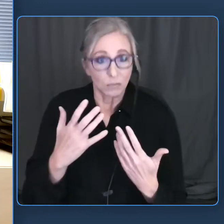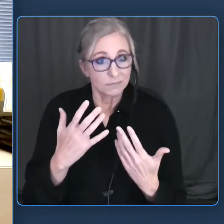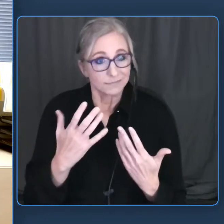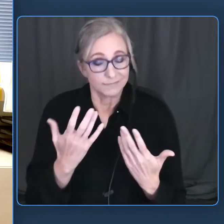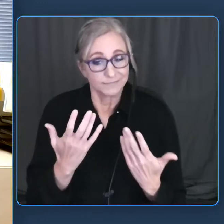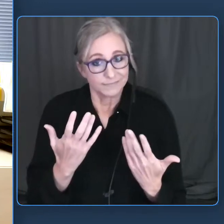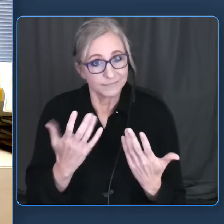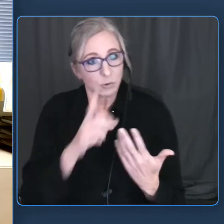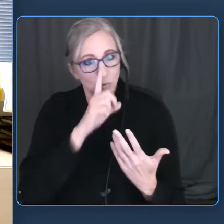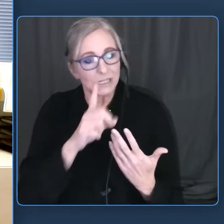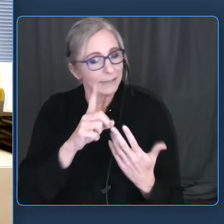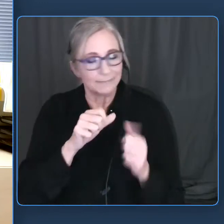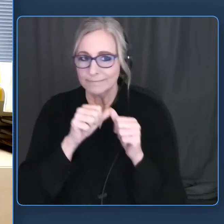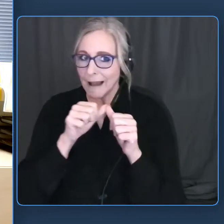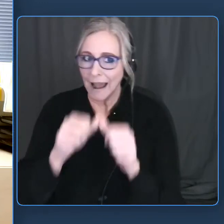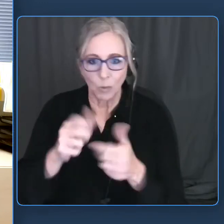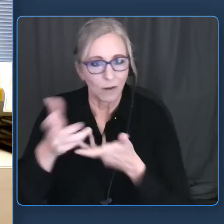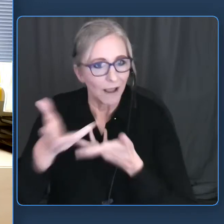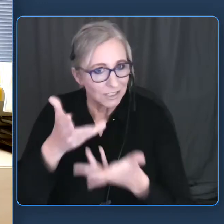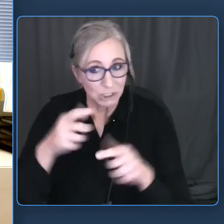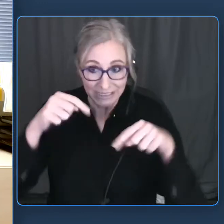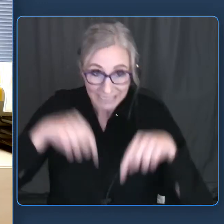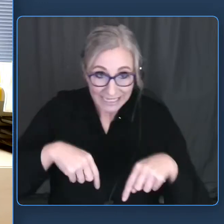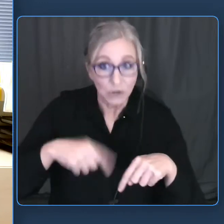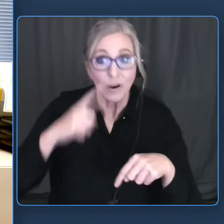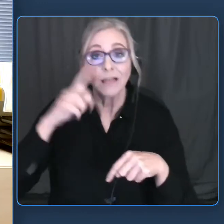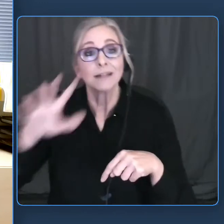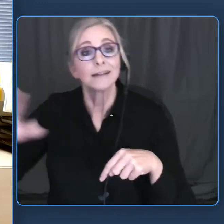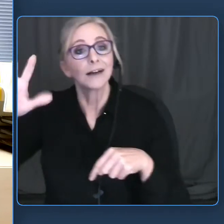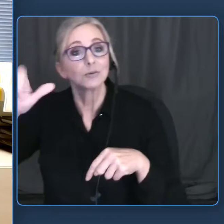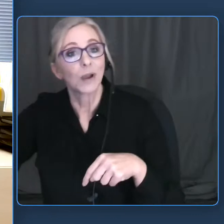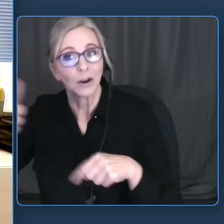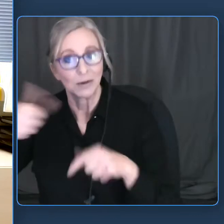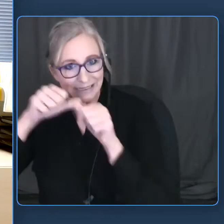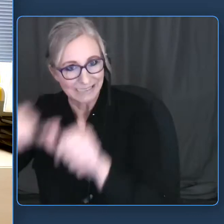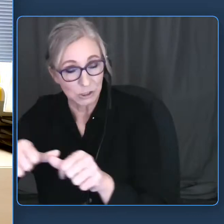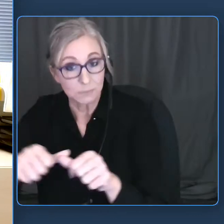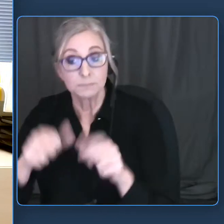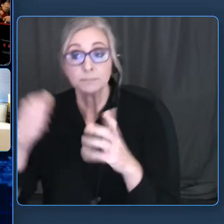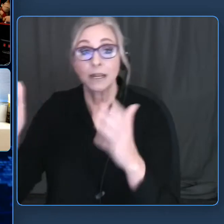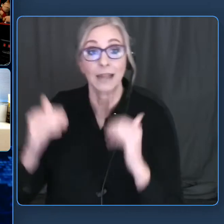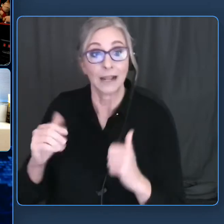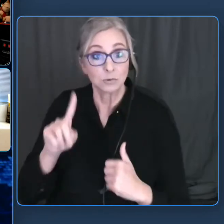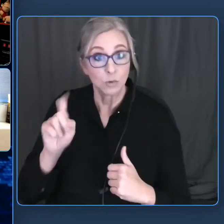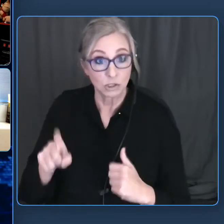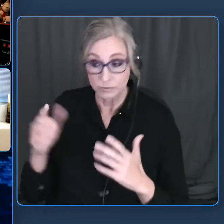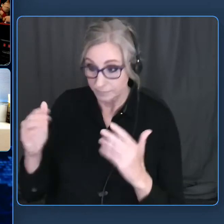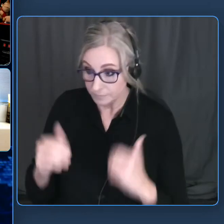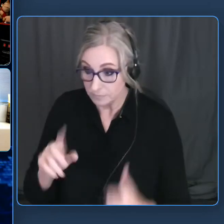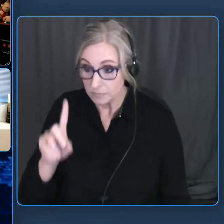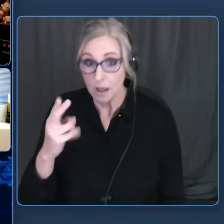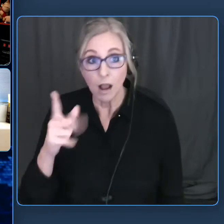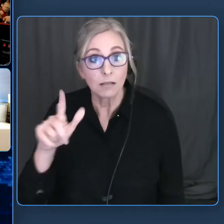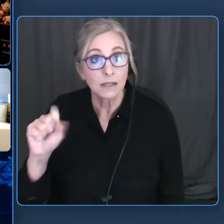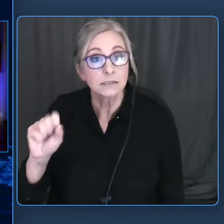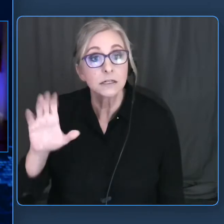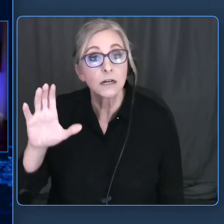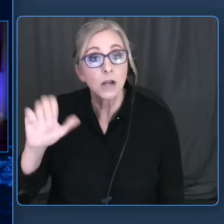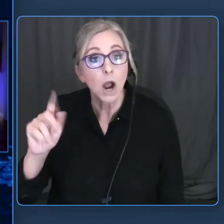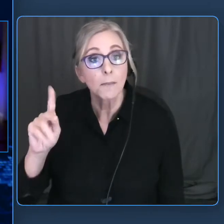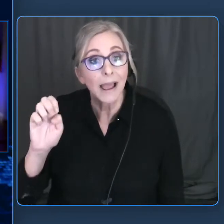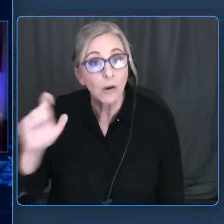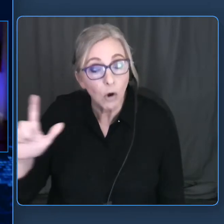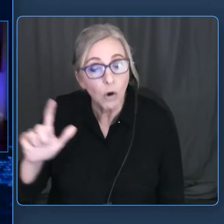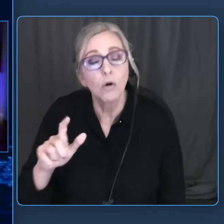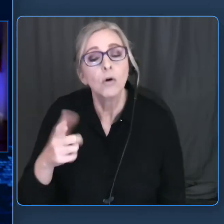So it's going to be an ongoing conversation here and elsewhere. So next question. Douglas Carmichael here